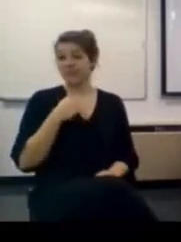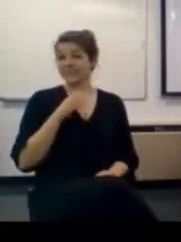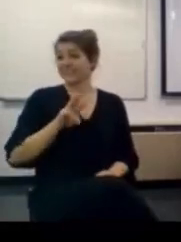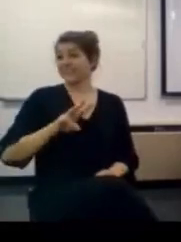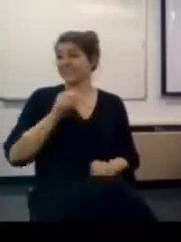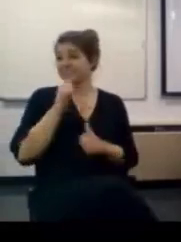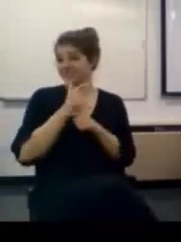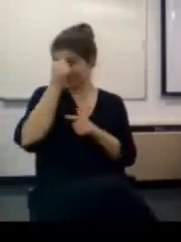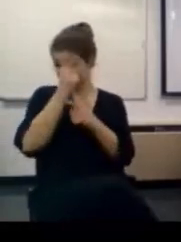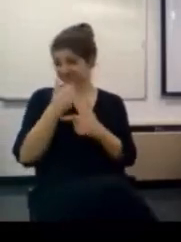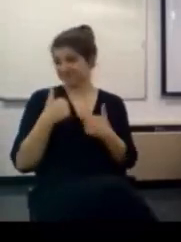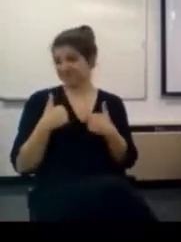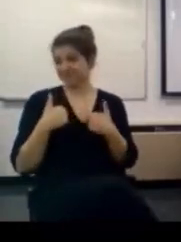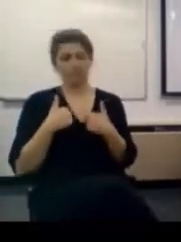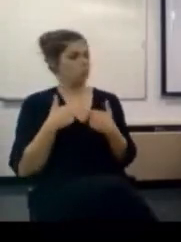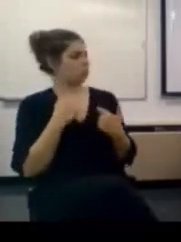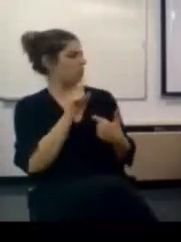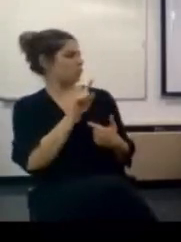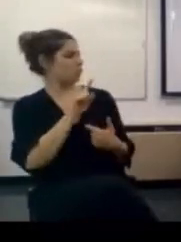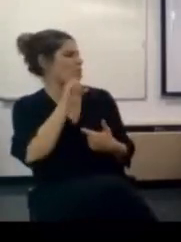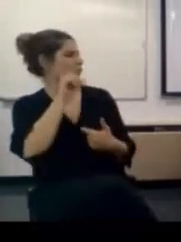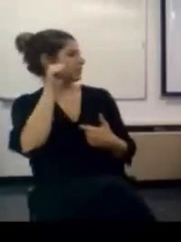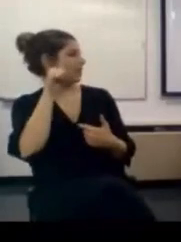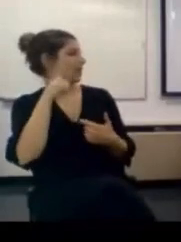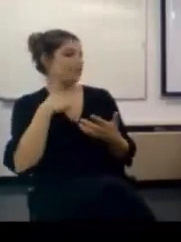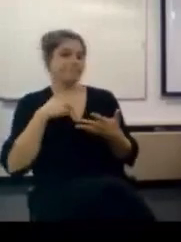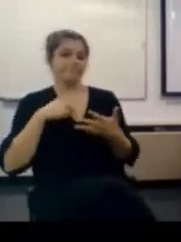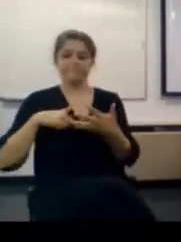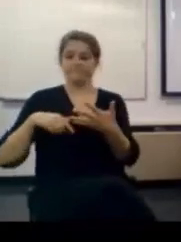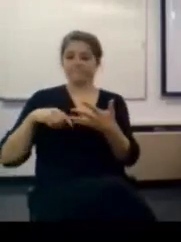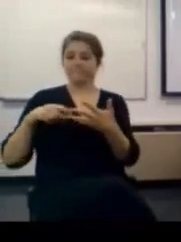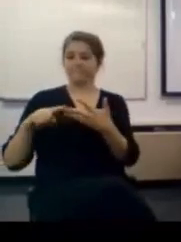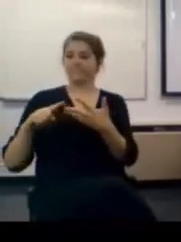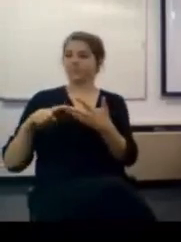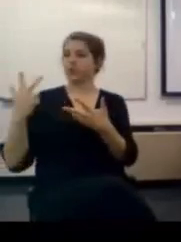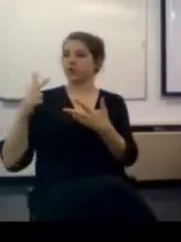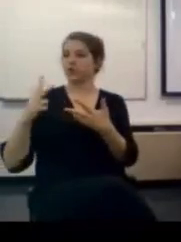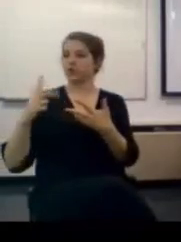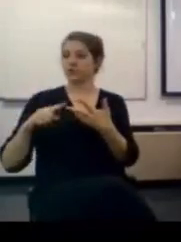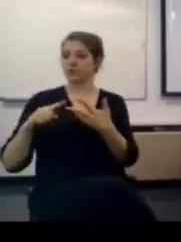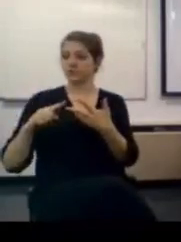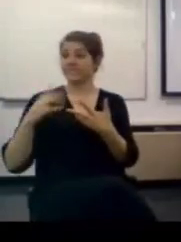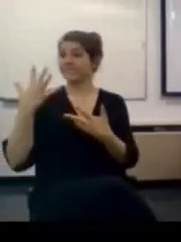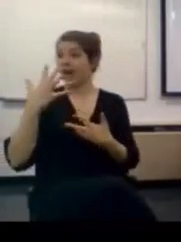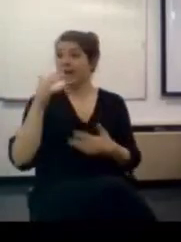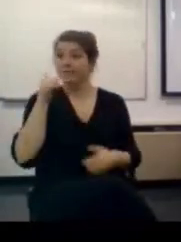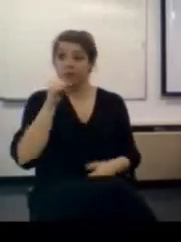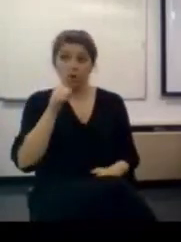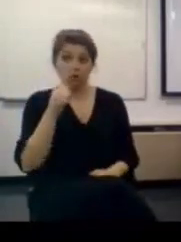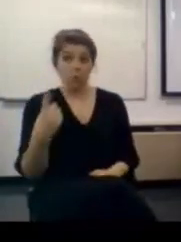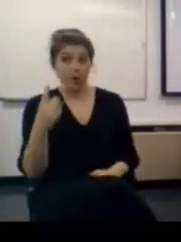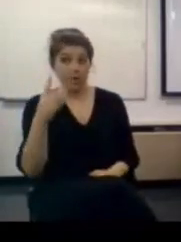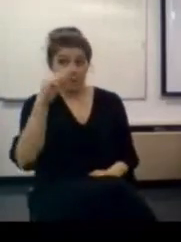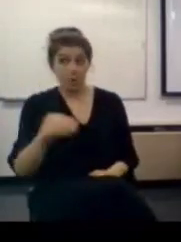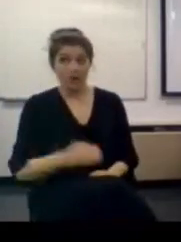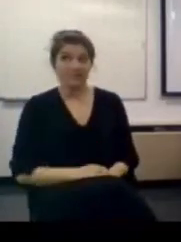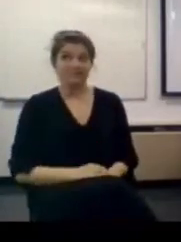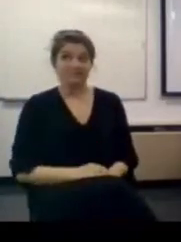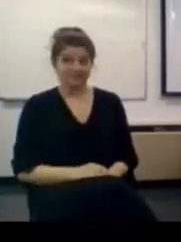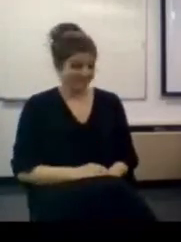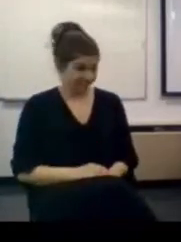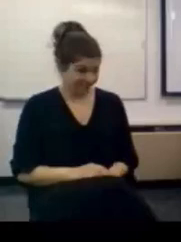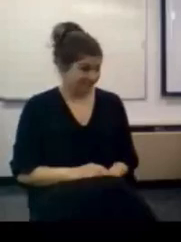and I'm one of six. And my mom. Where are you in the lineup? I'm number three. Woo! I'm number three. Right in the middle.